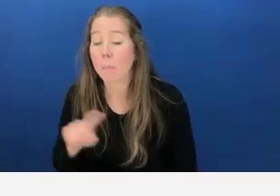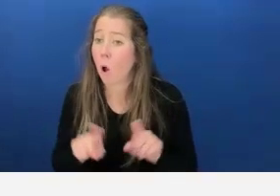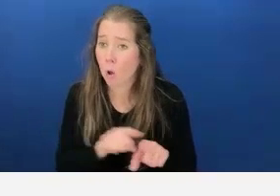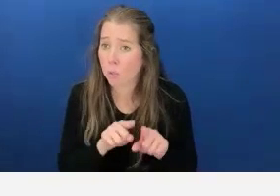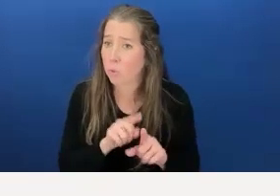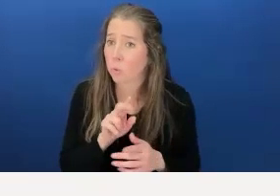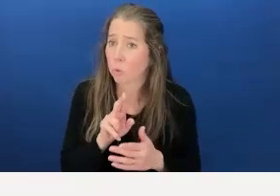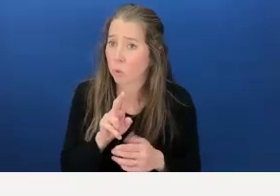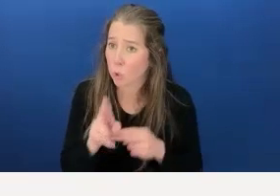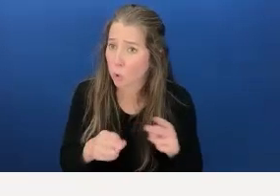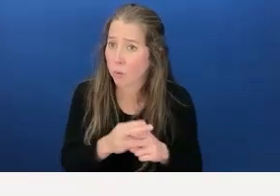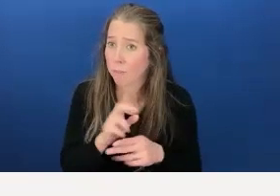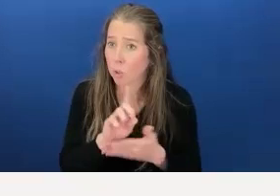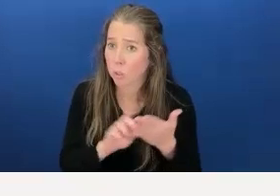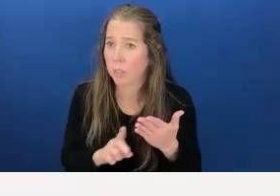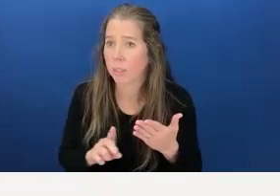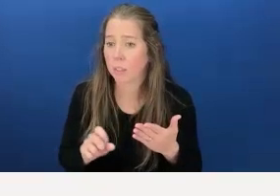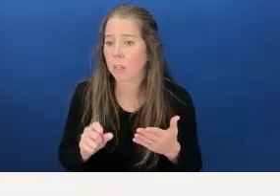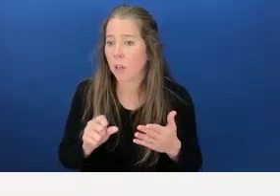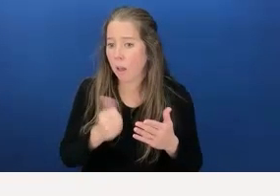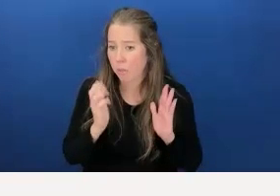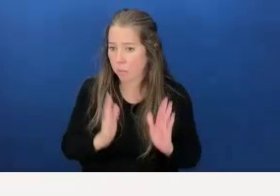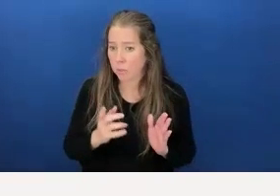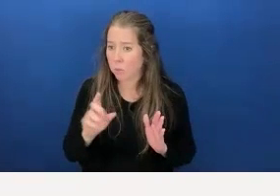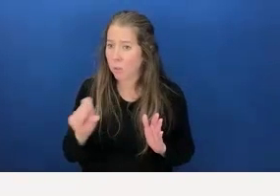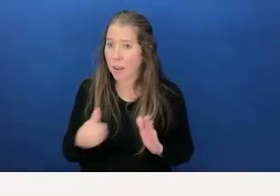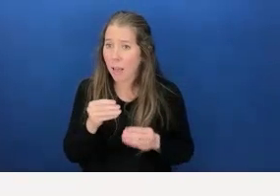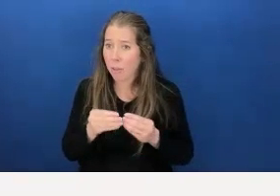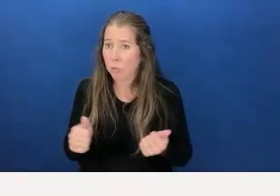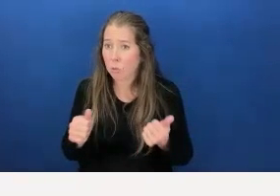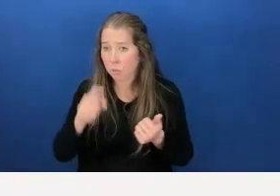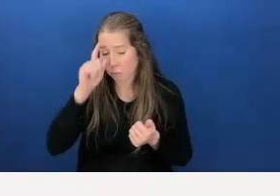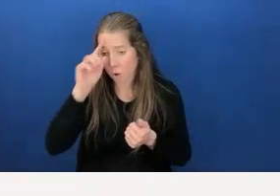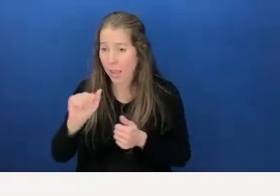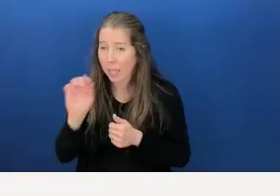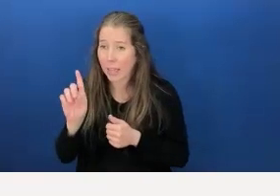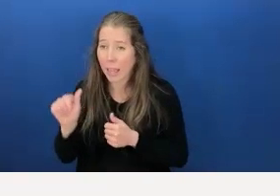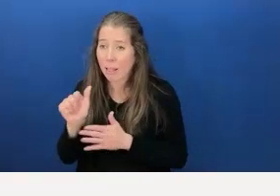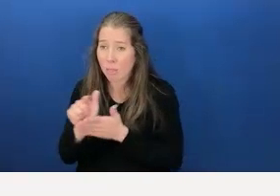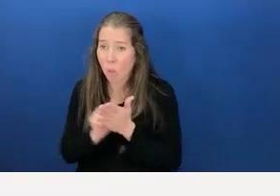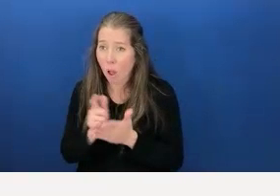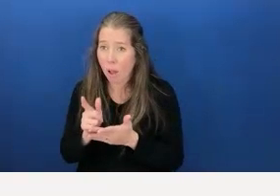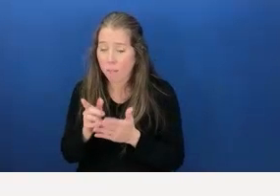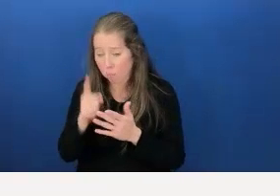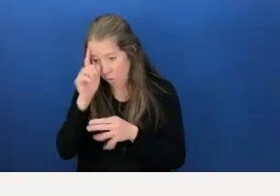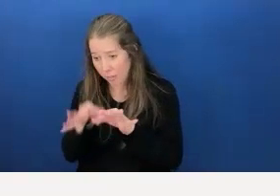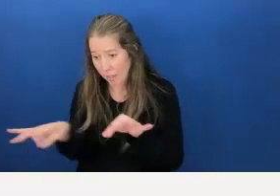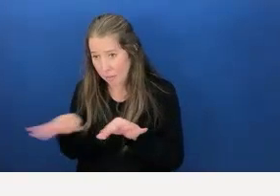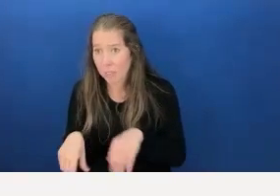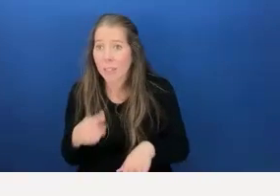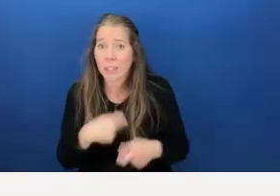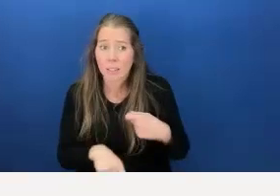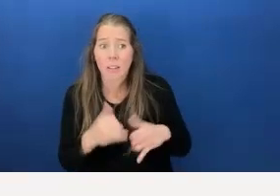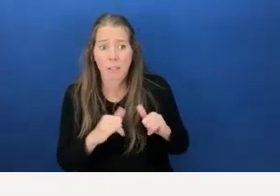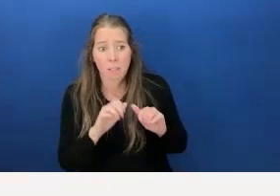there another solution to that ADA federal law, right, for captioning versus you having to go through all these hoops of the